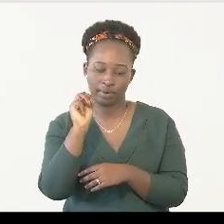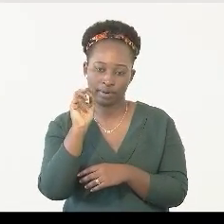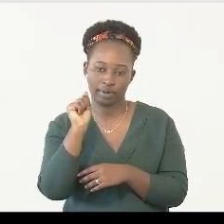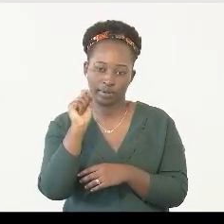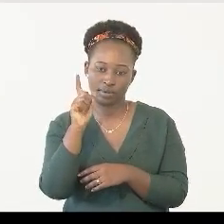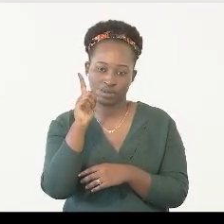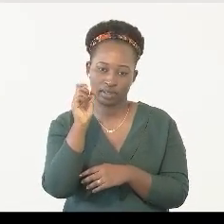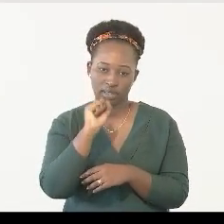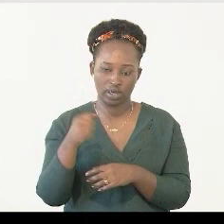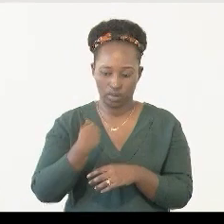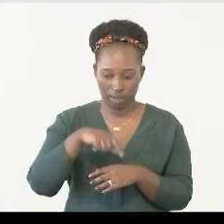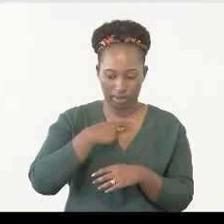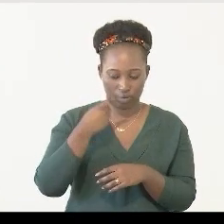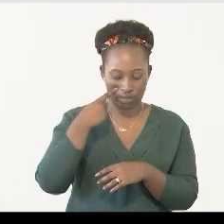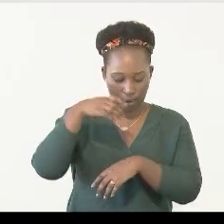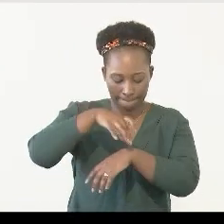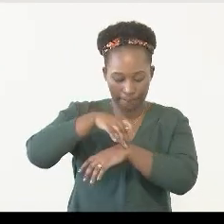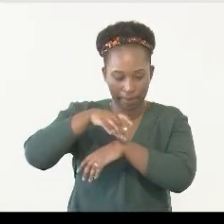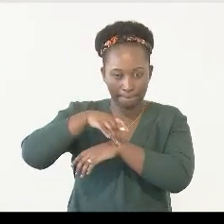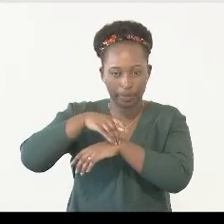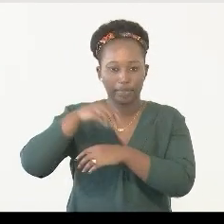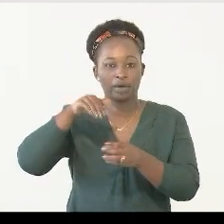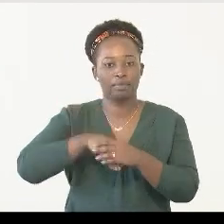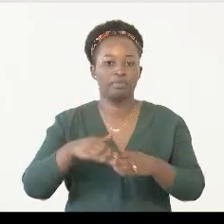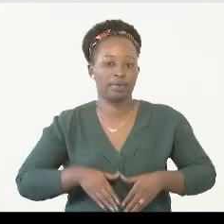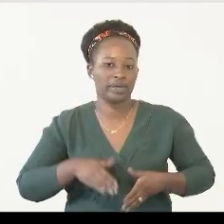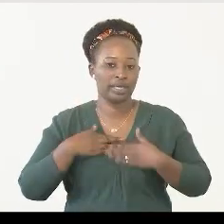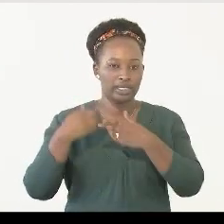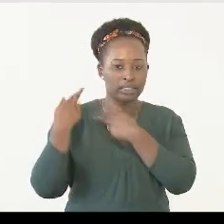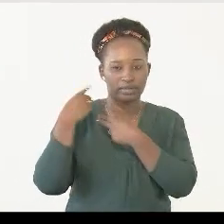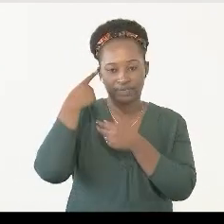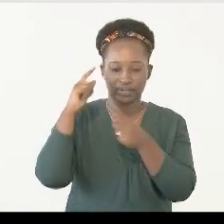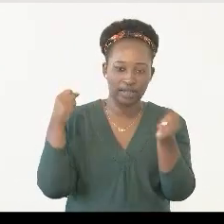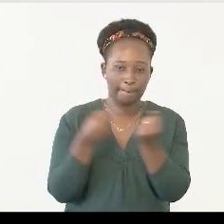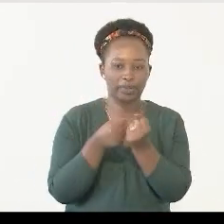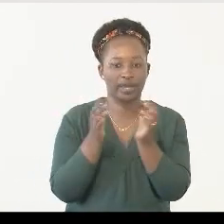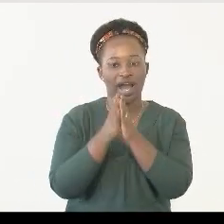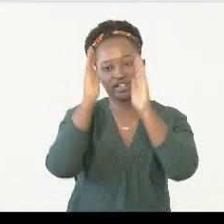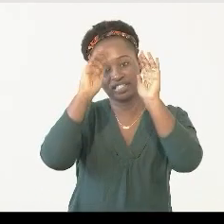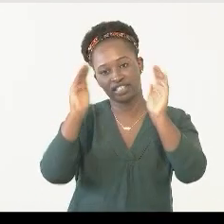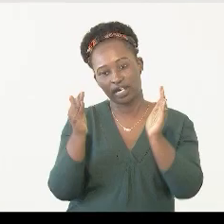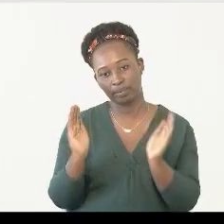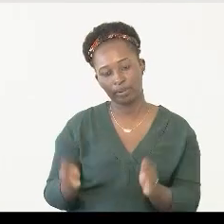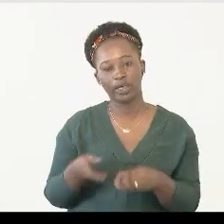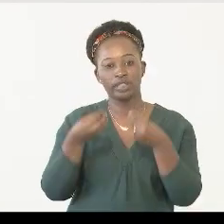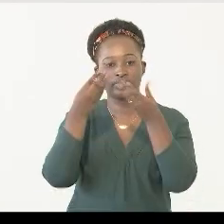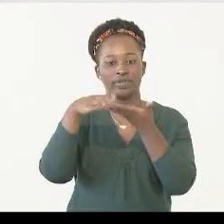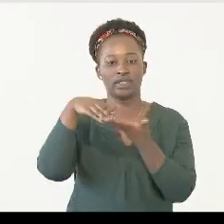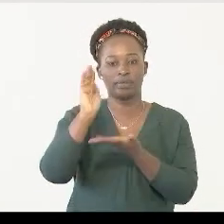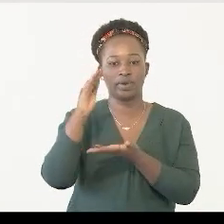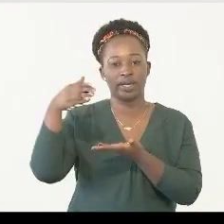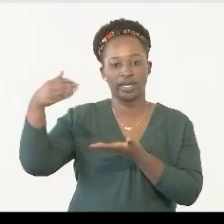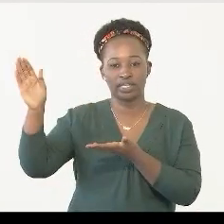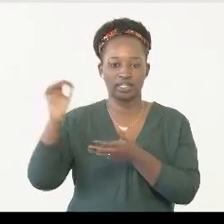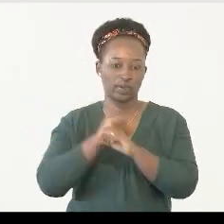body or internal structure. It is responsible for support and shape. It offers no